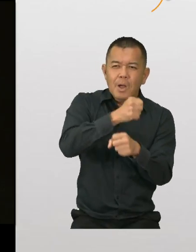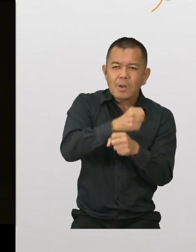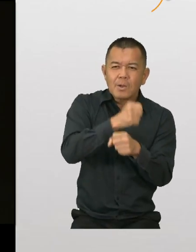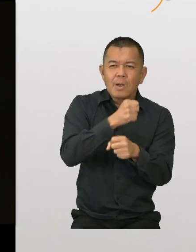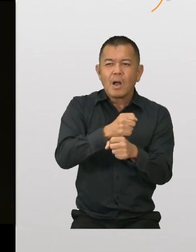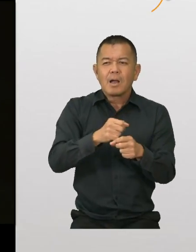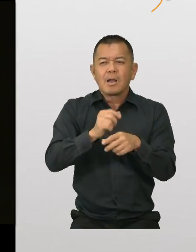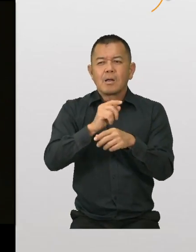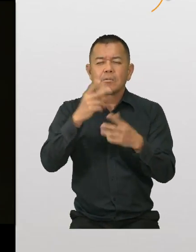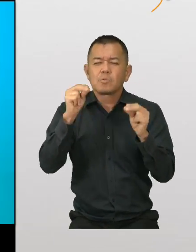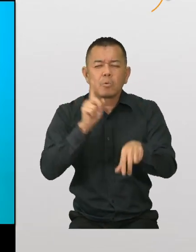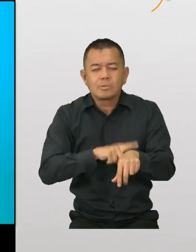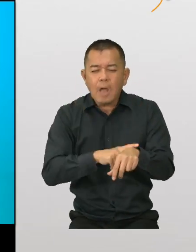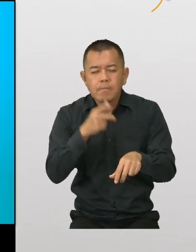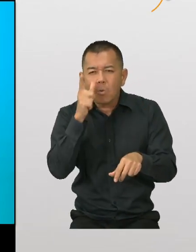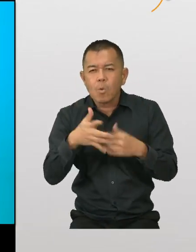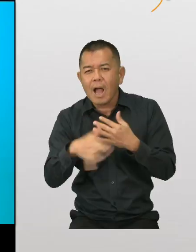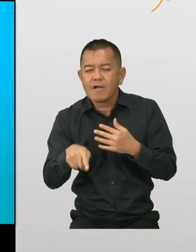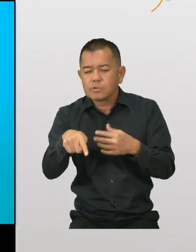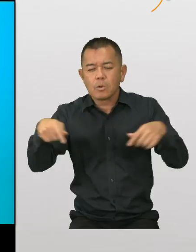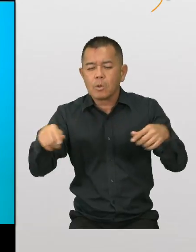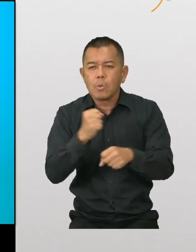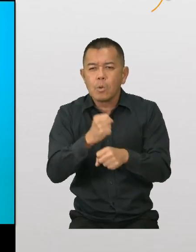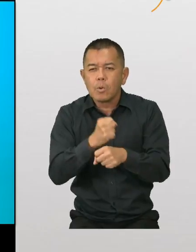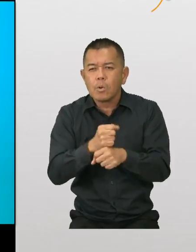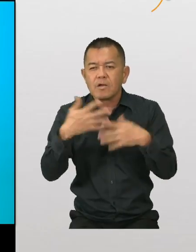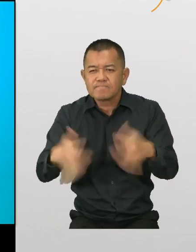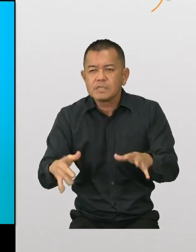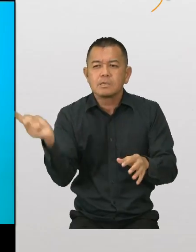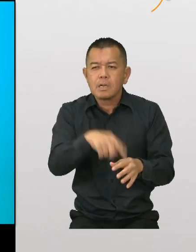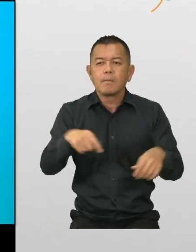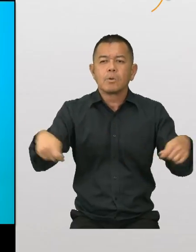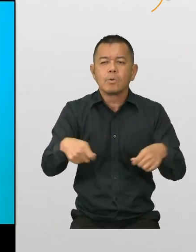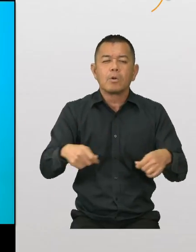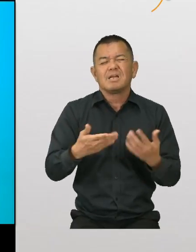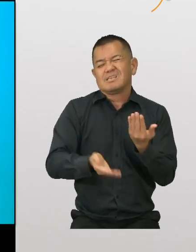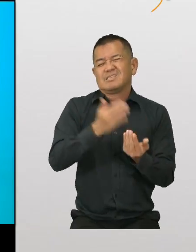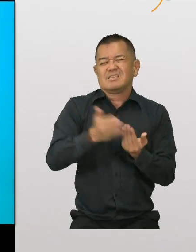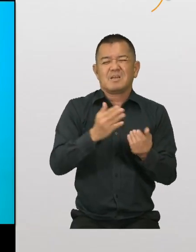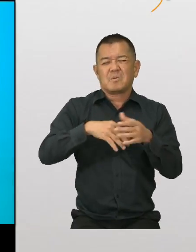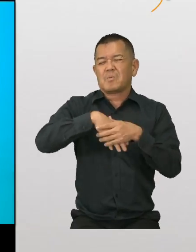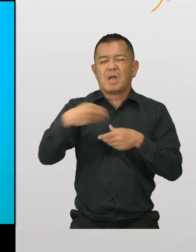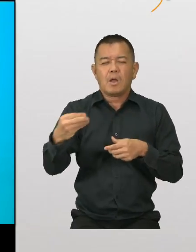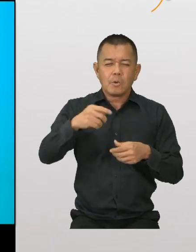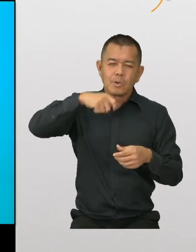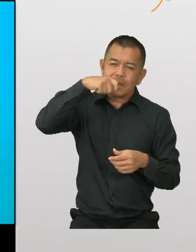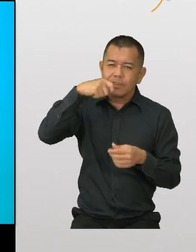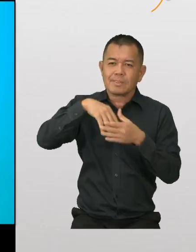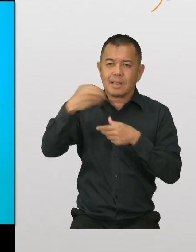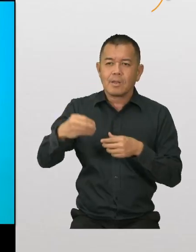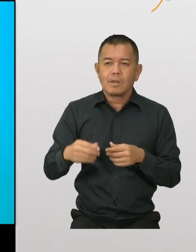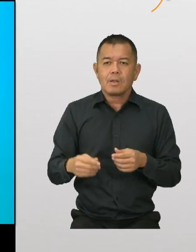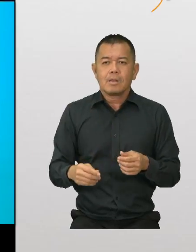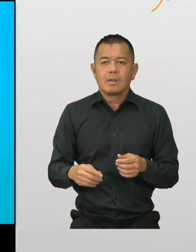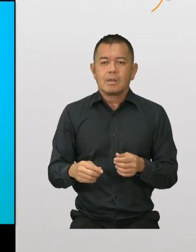out. This lifestyle change is completely understandable, but eating out costs more than cooking